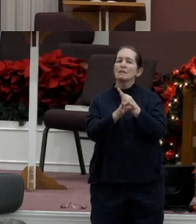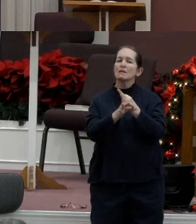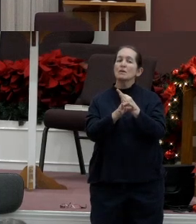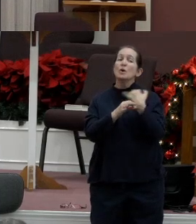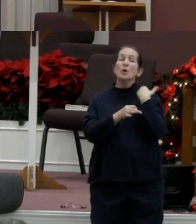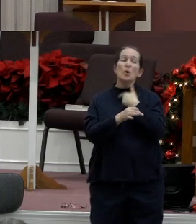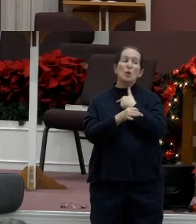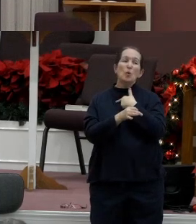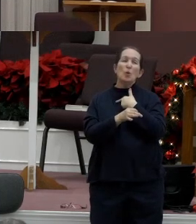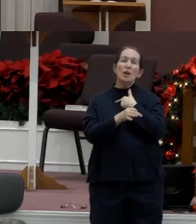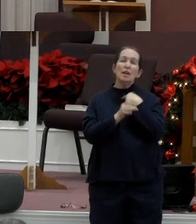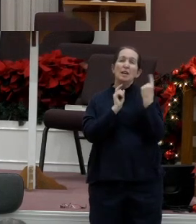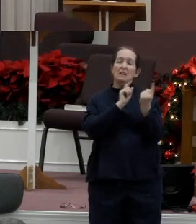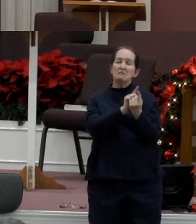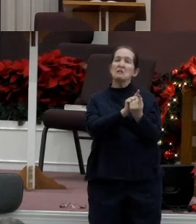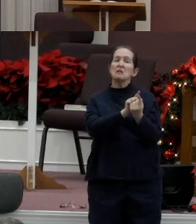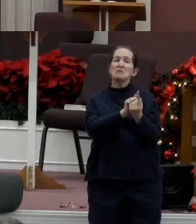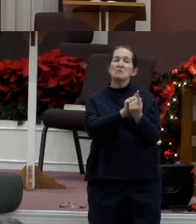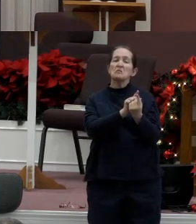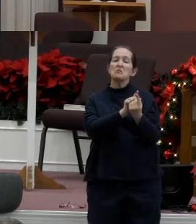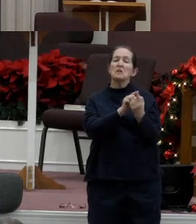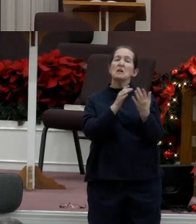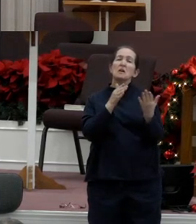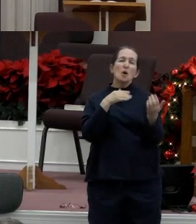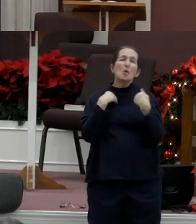we encounter a form of suffering.